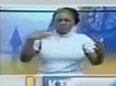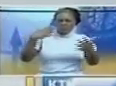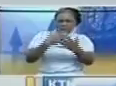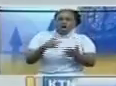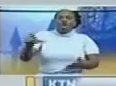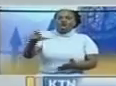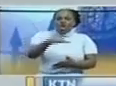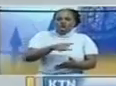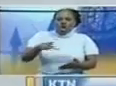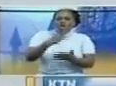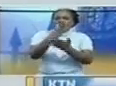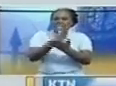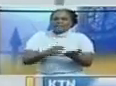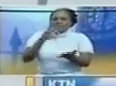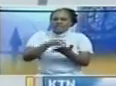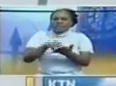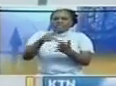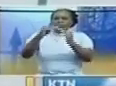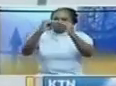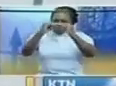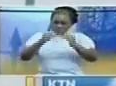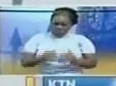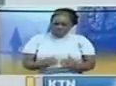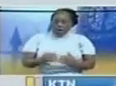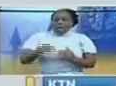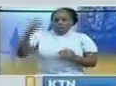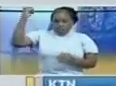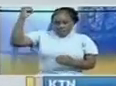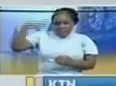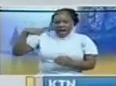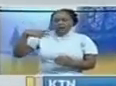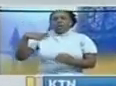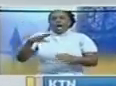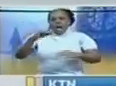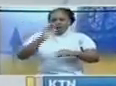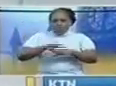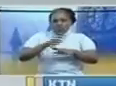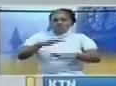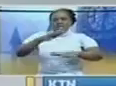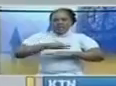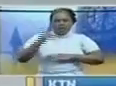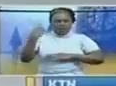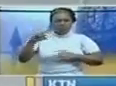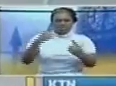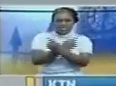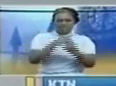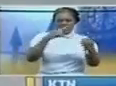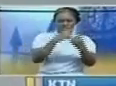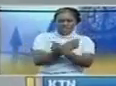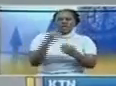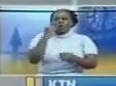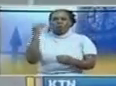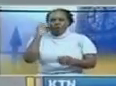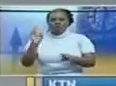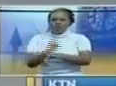where transformers reduce the voltage so that the electricity can be suitable for various appliances in our homes, offices